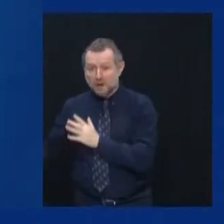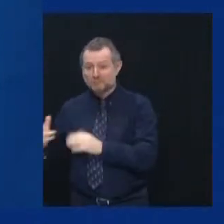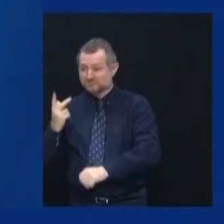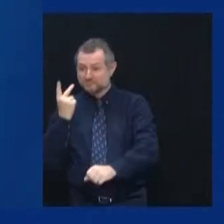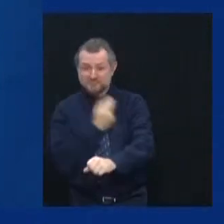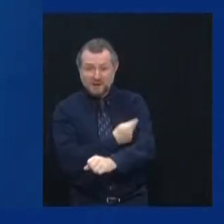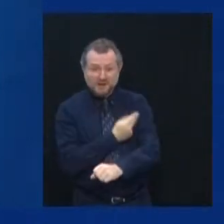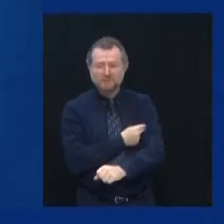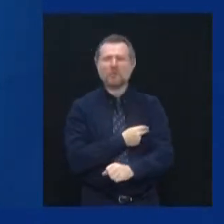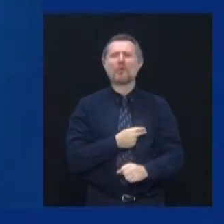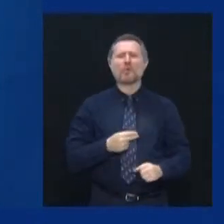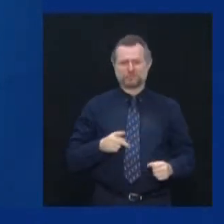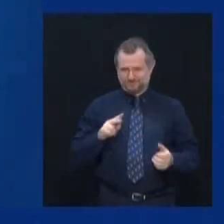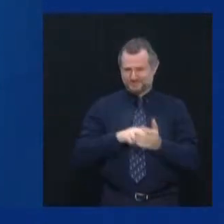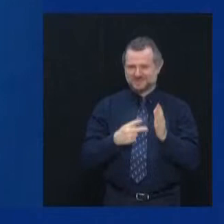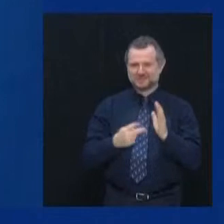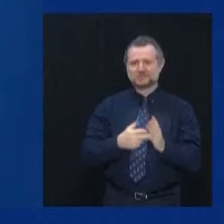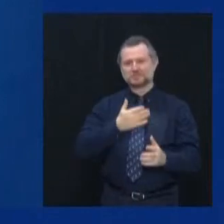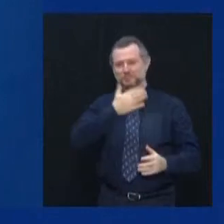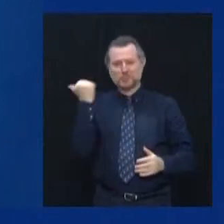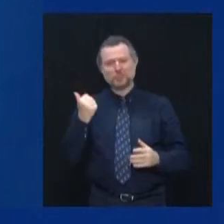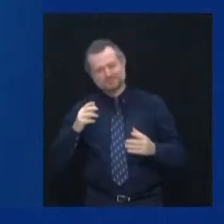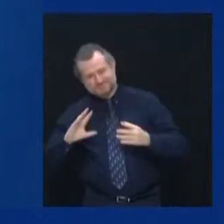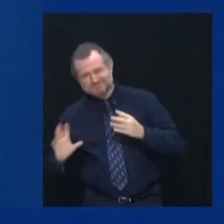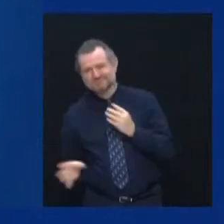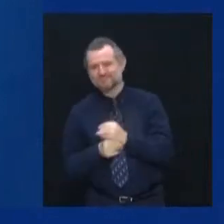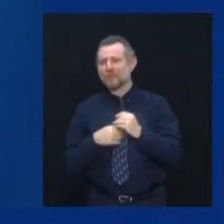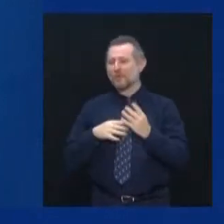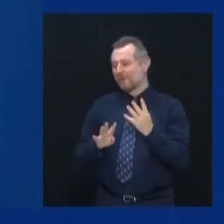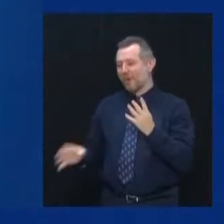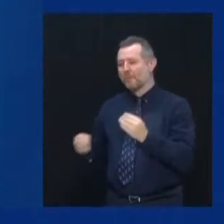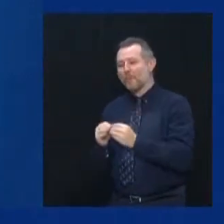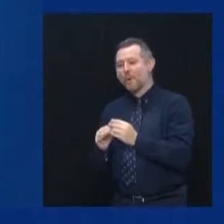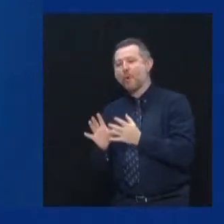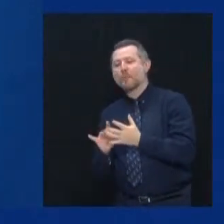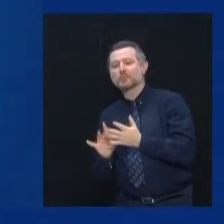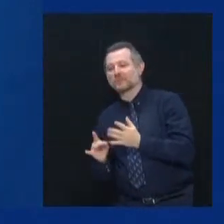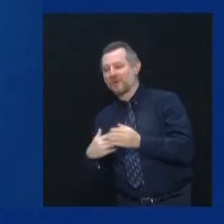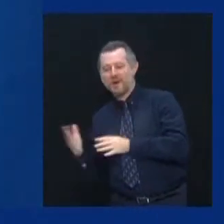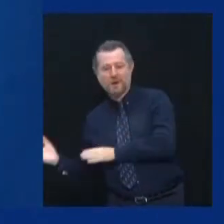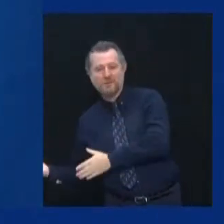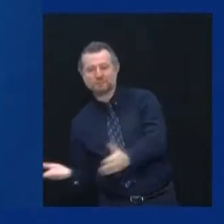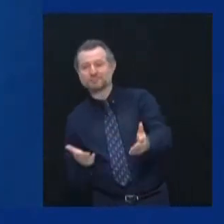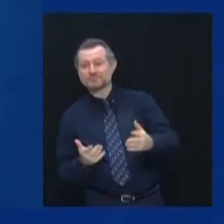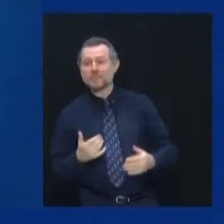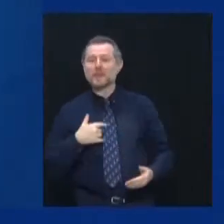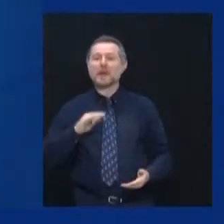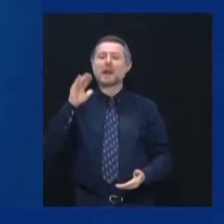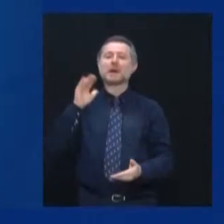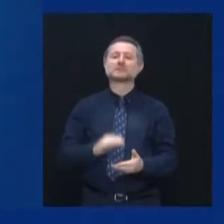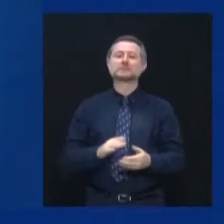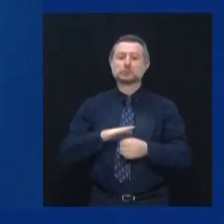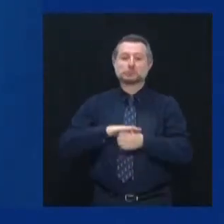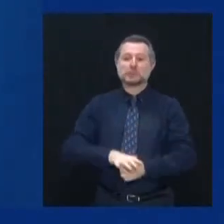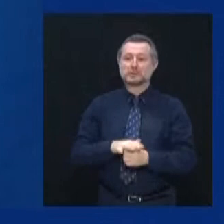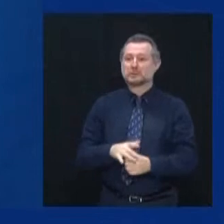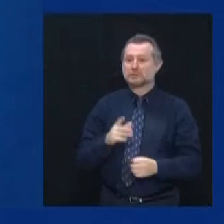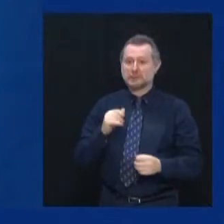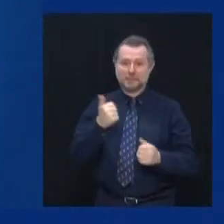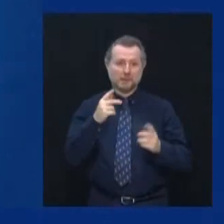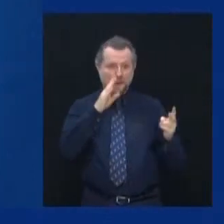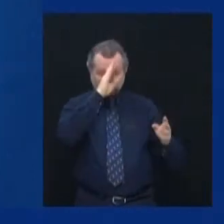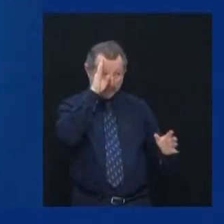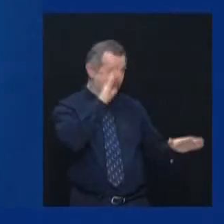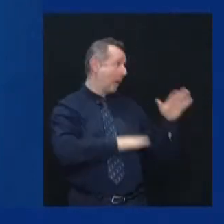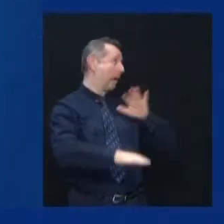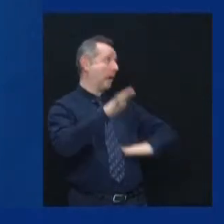an alternative distribution, that's good, because it relieves pressure on the